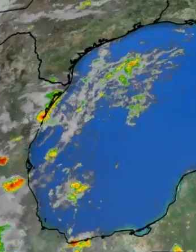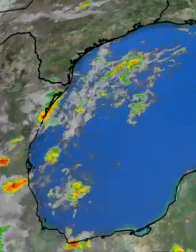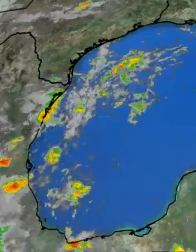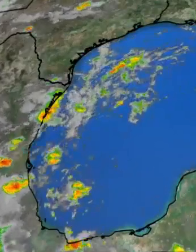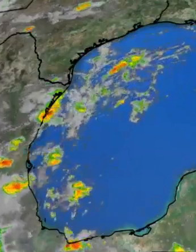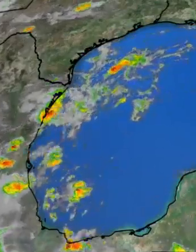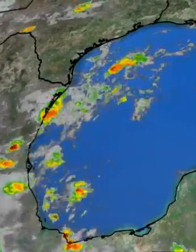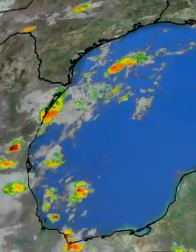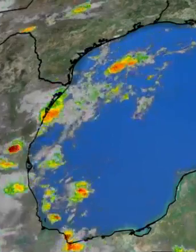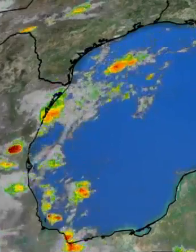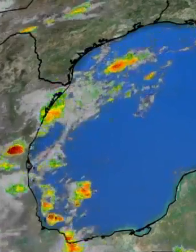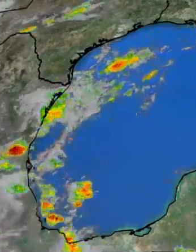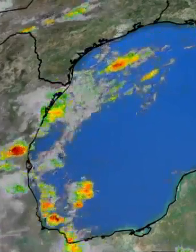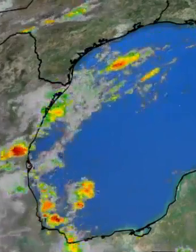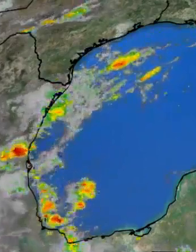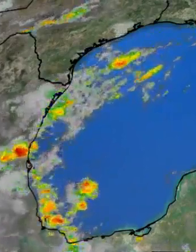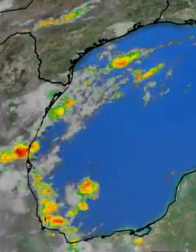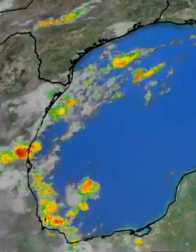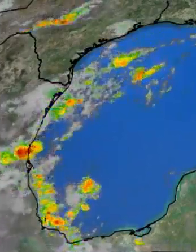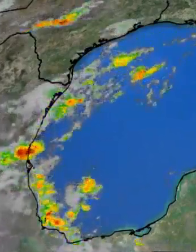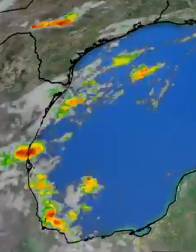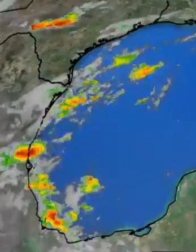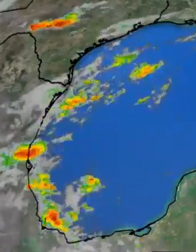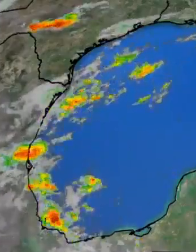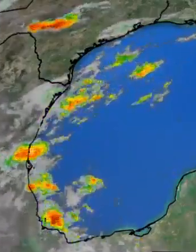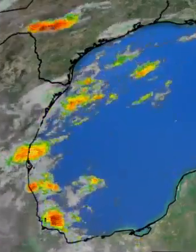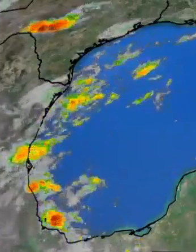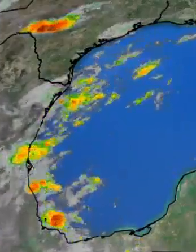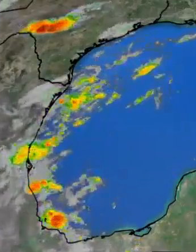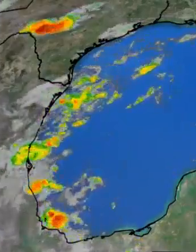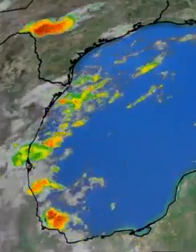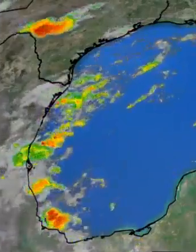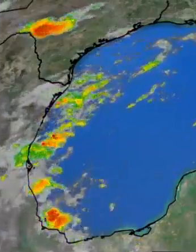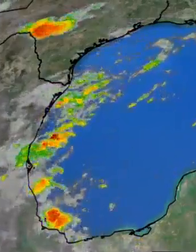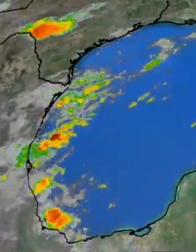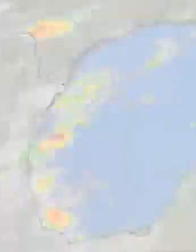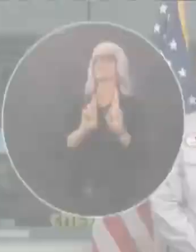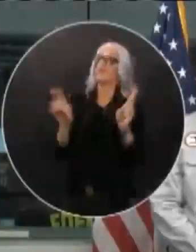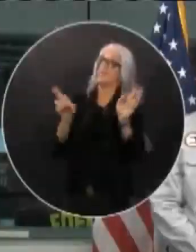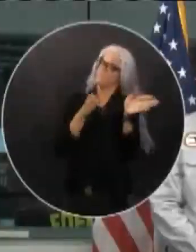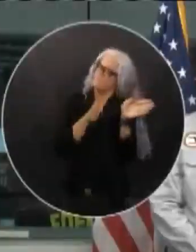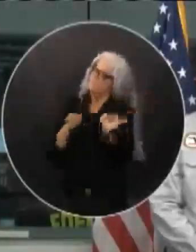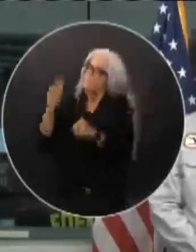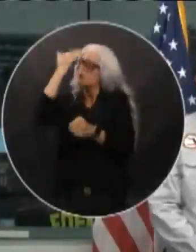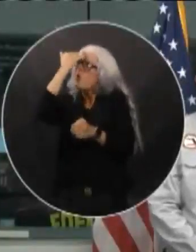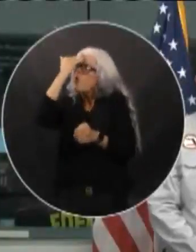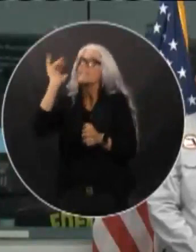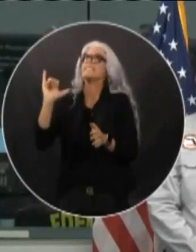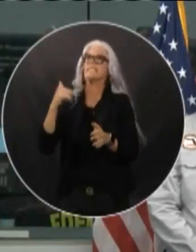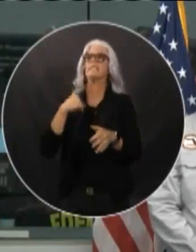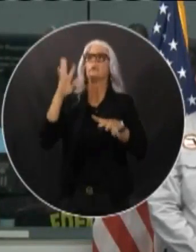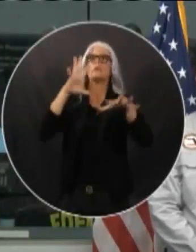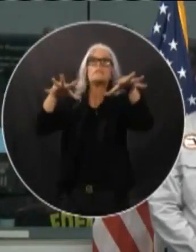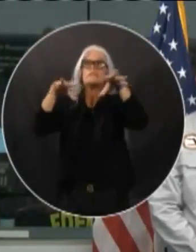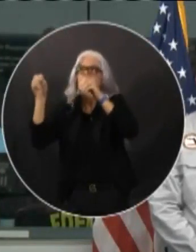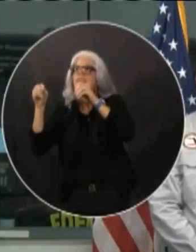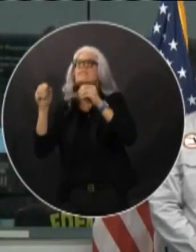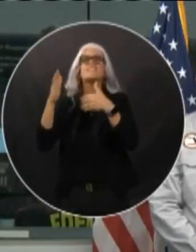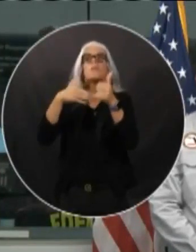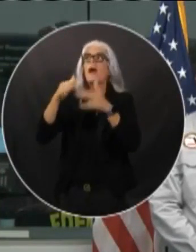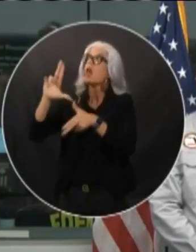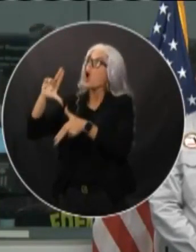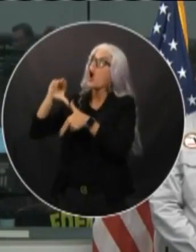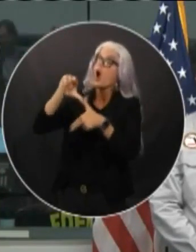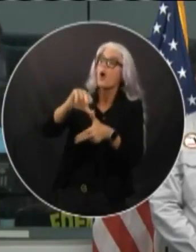of uncertainty, everyone needs to be prepared for what the hurricane can bring. Even if the storm, the eye of the